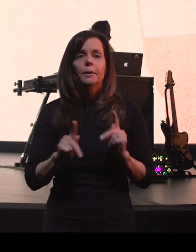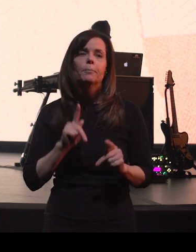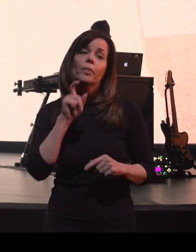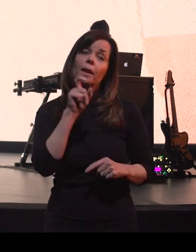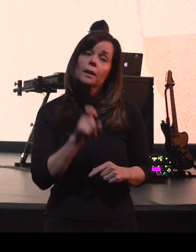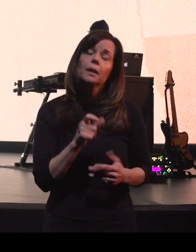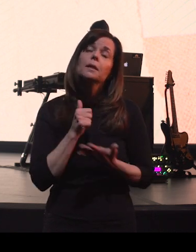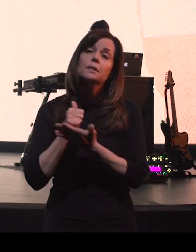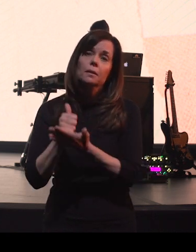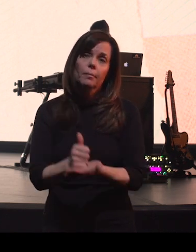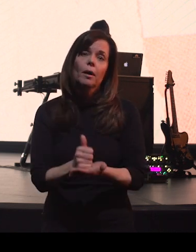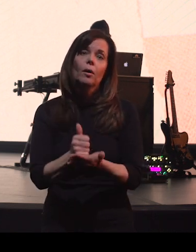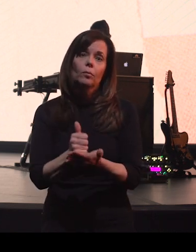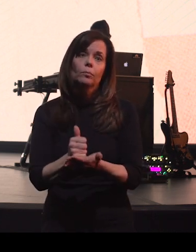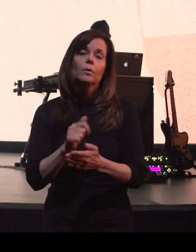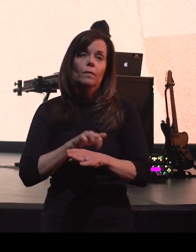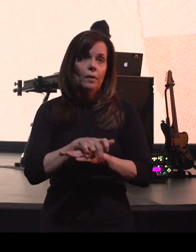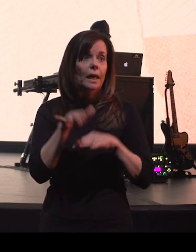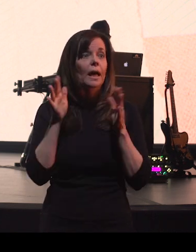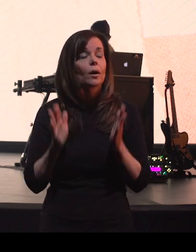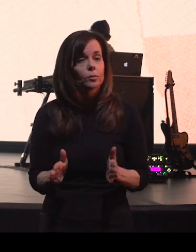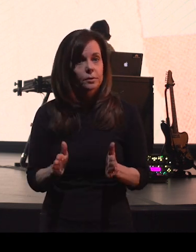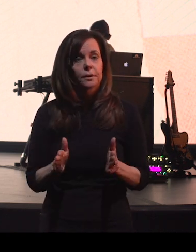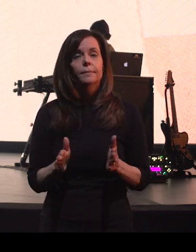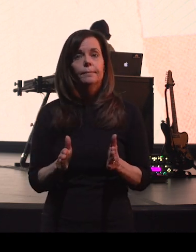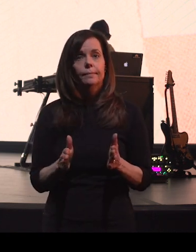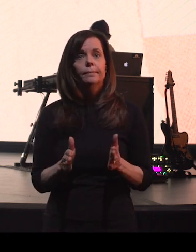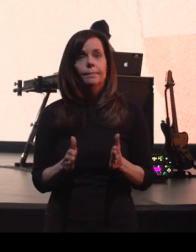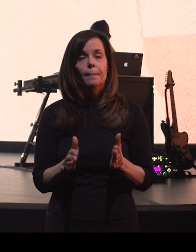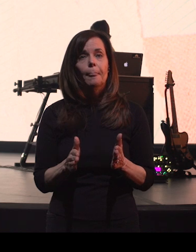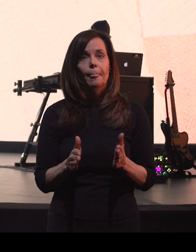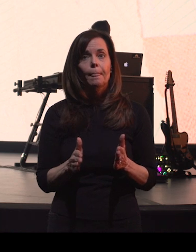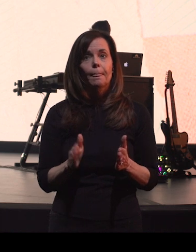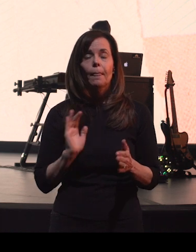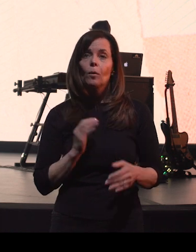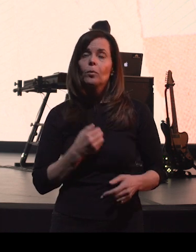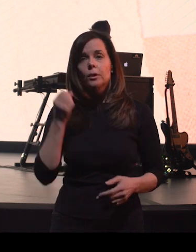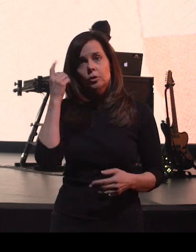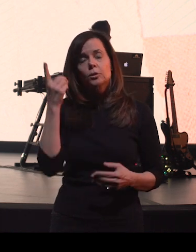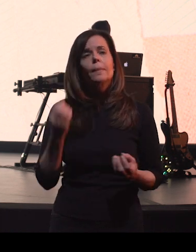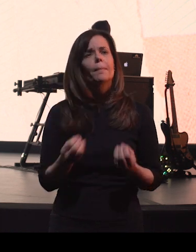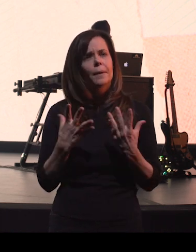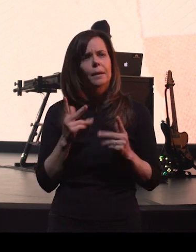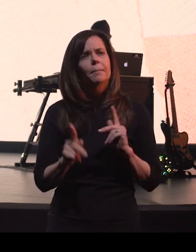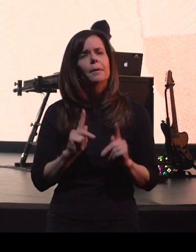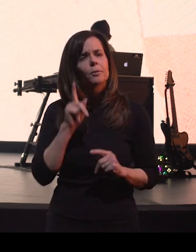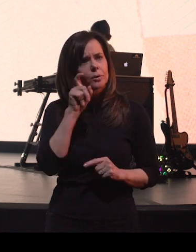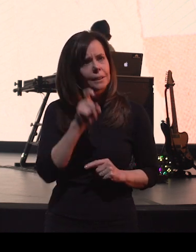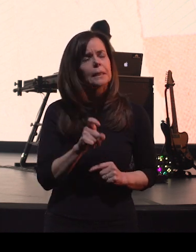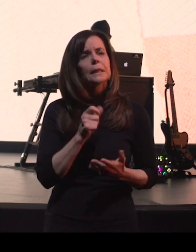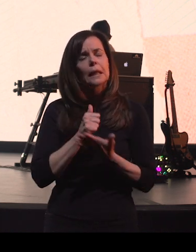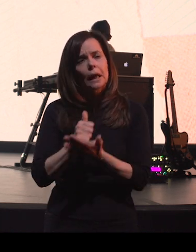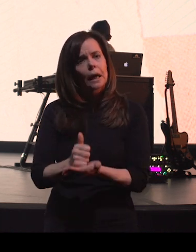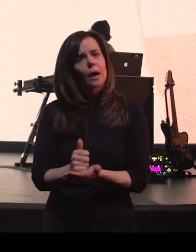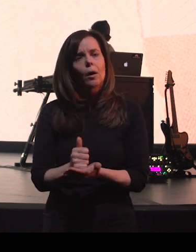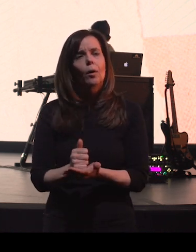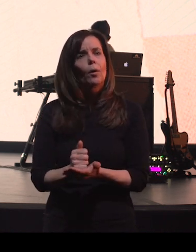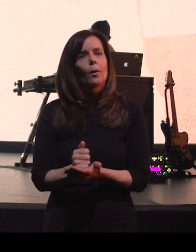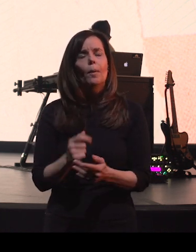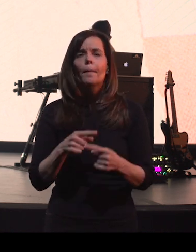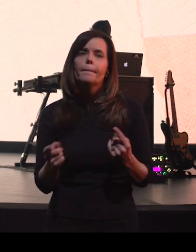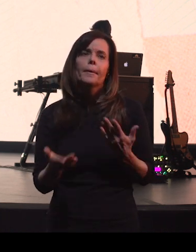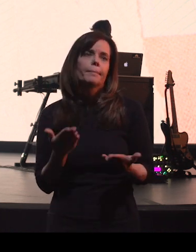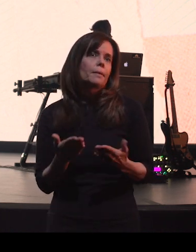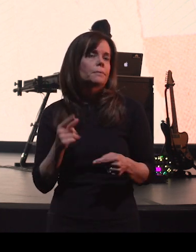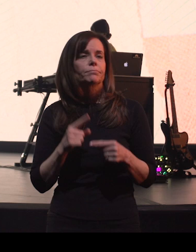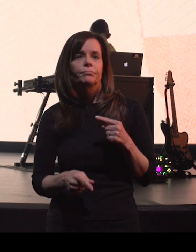of some professional counselors, and we recognize that many people need that help, but just don't have the financial means to make that happen for them in their lives.